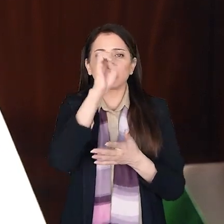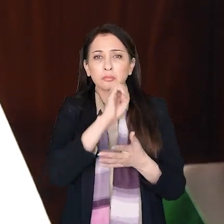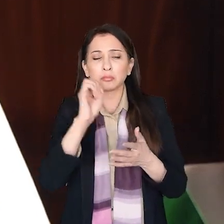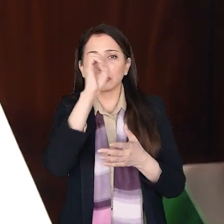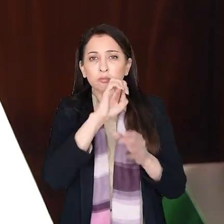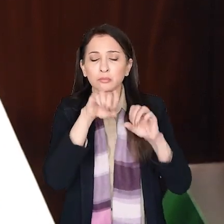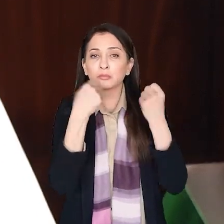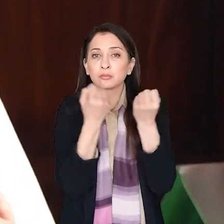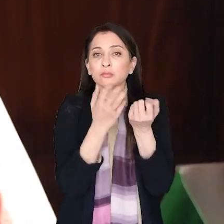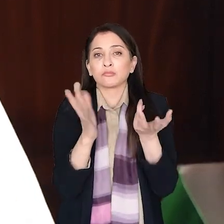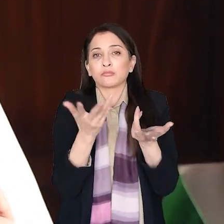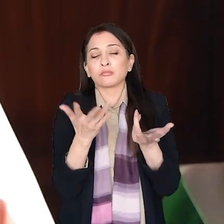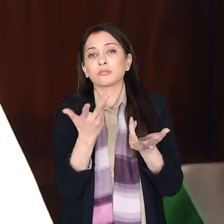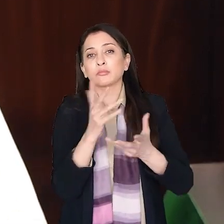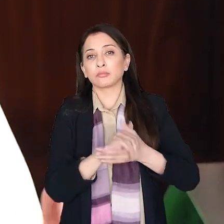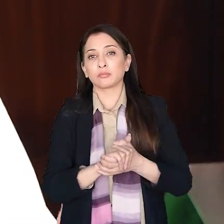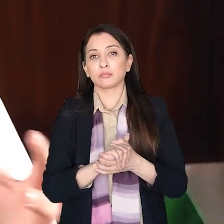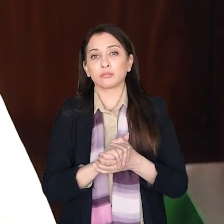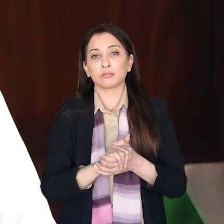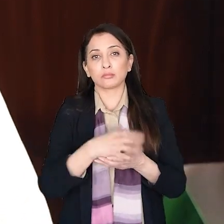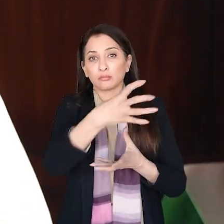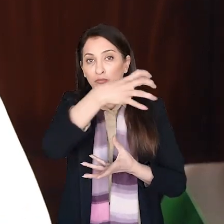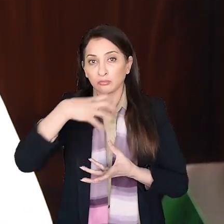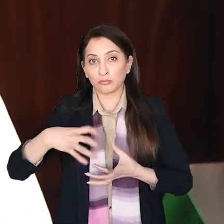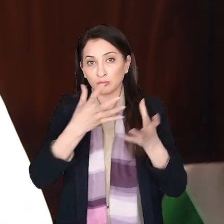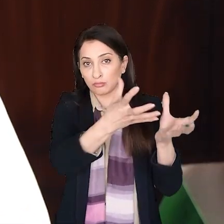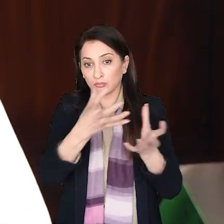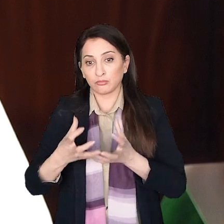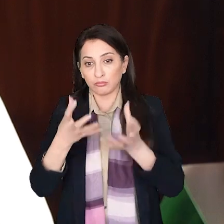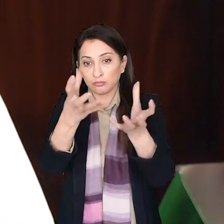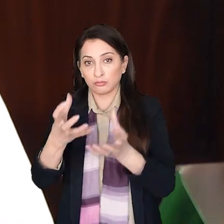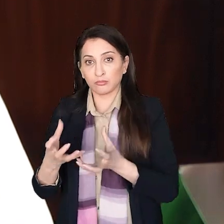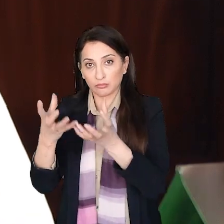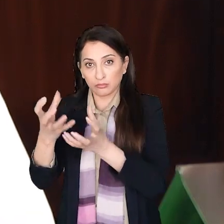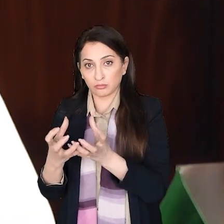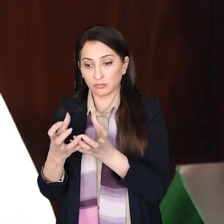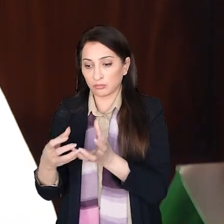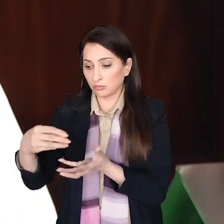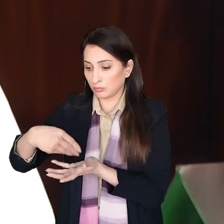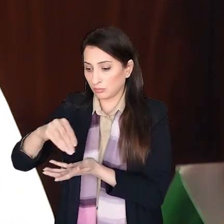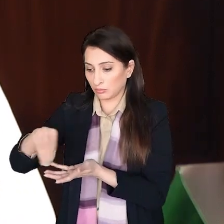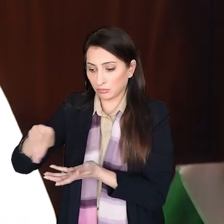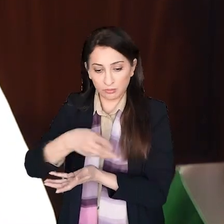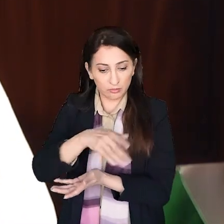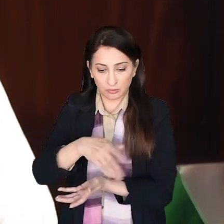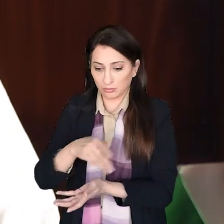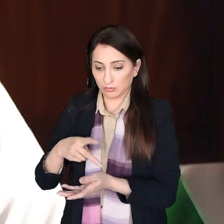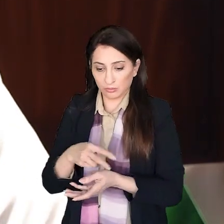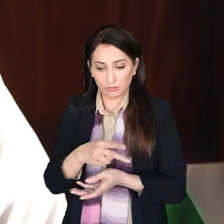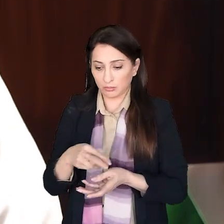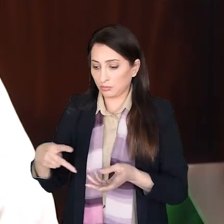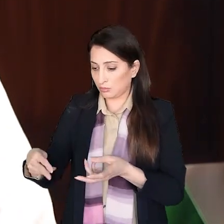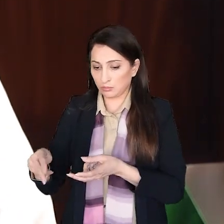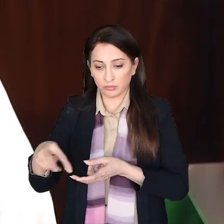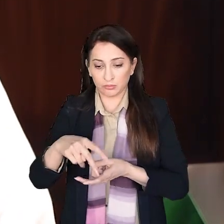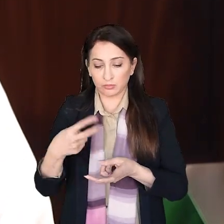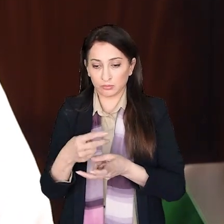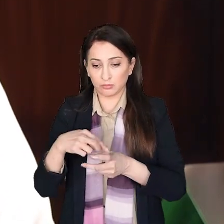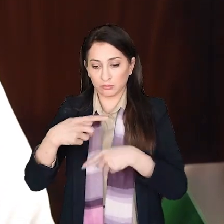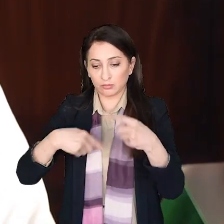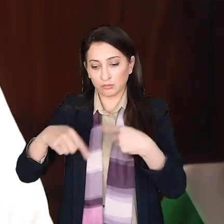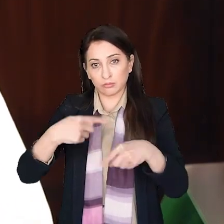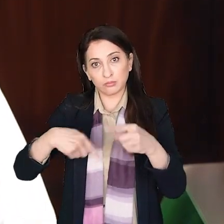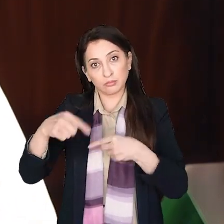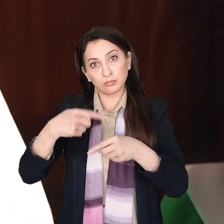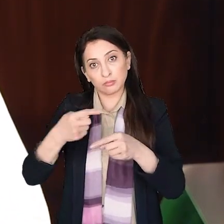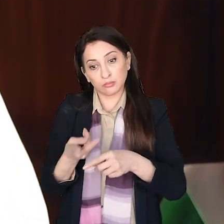European Union, etc., bring them all in bulk, sort them, cut them, and they recycle the